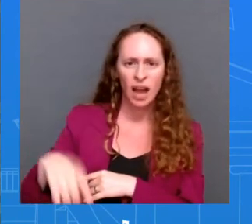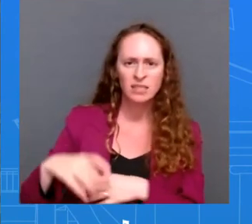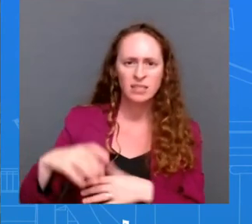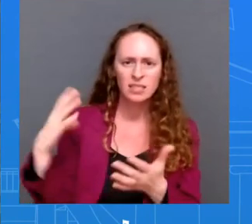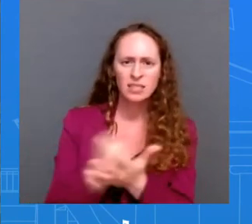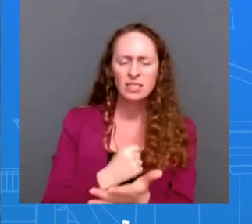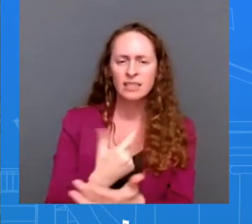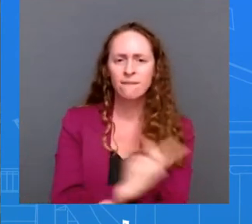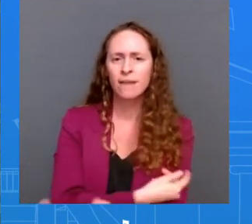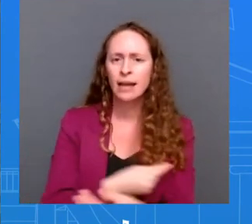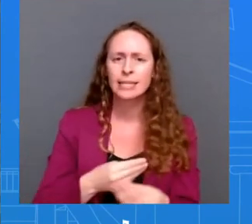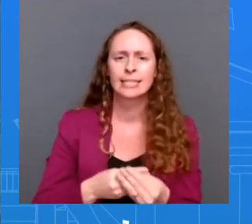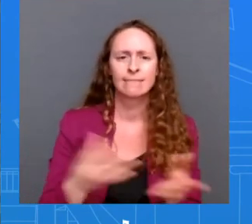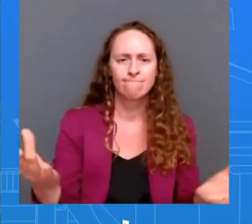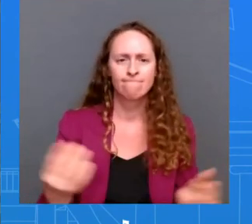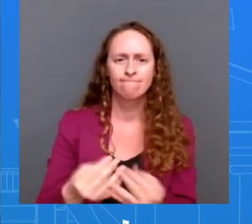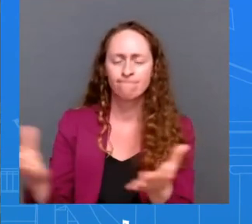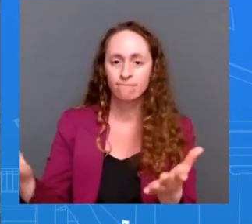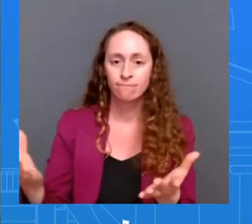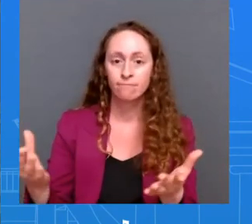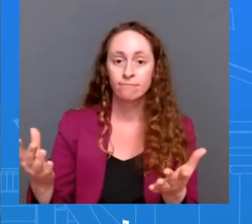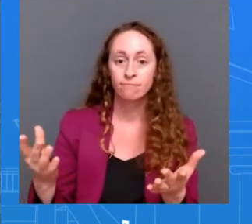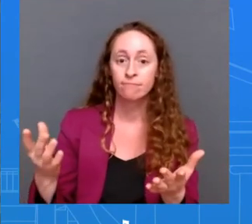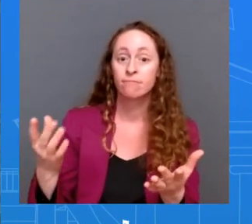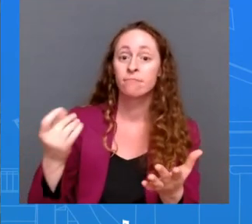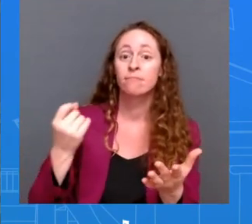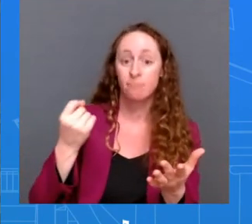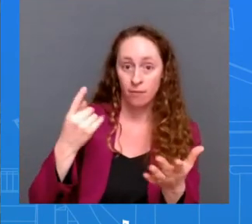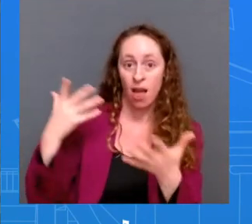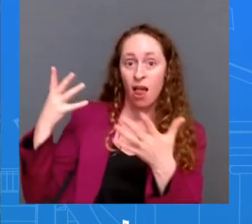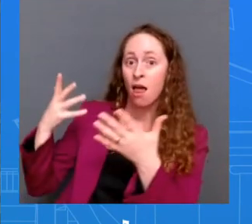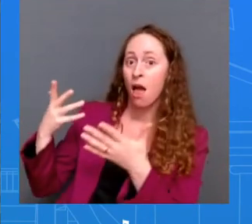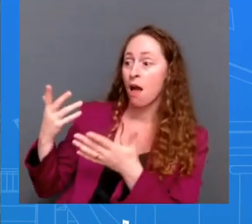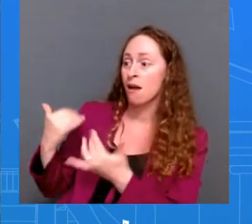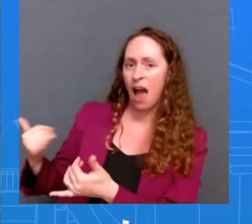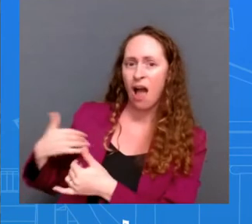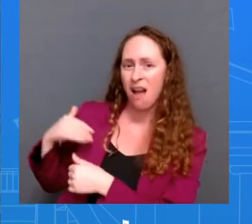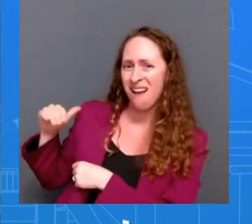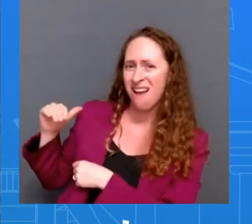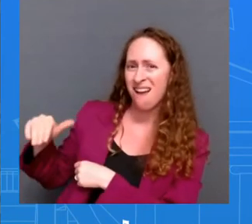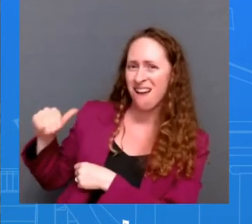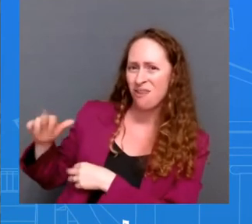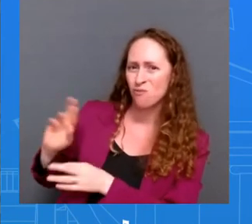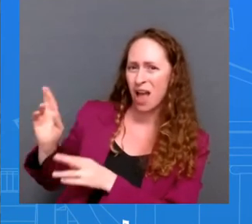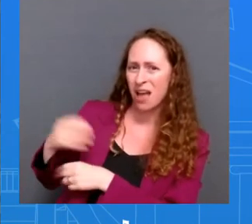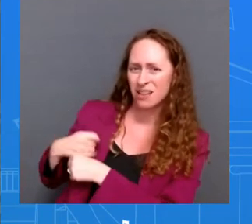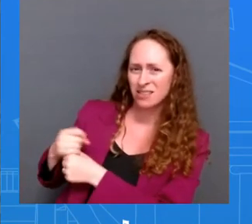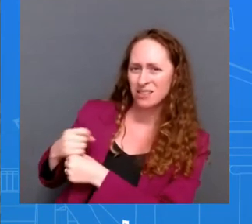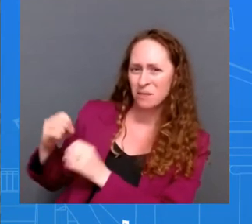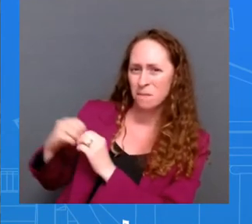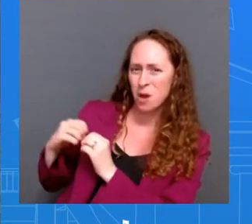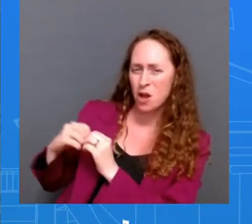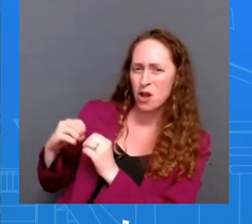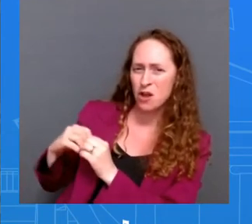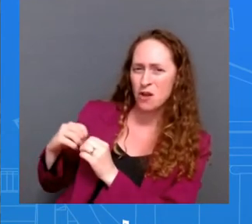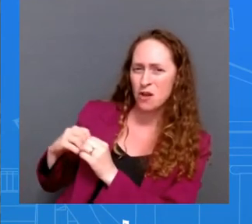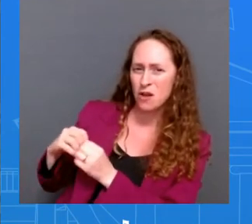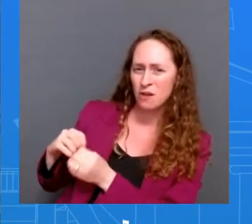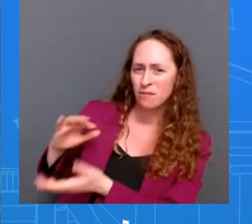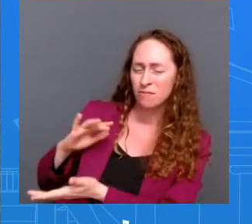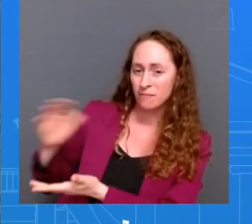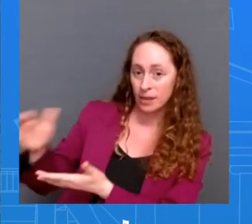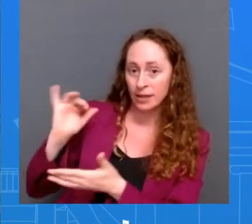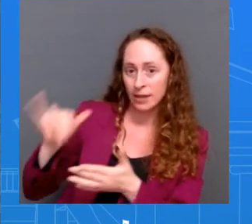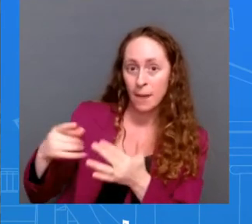of additional doses in the strategic national stockpile. The initial science led us to believe, and this I think will answer your question a little